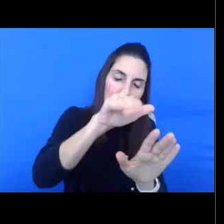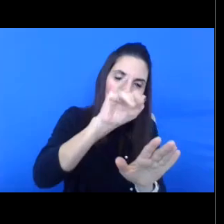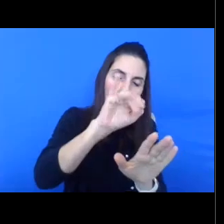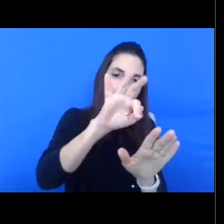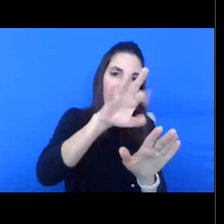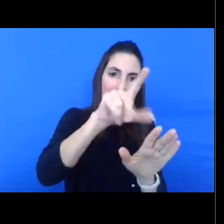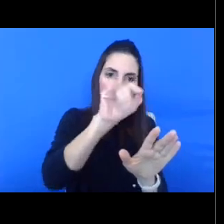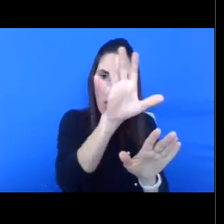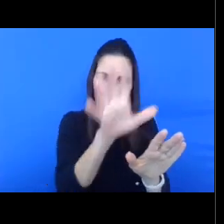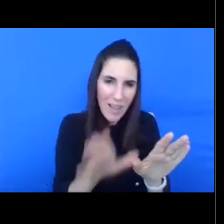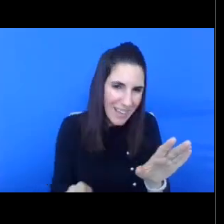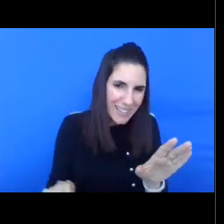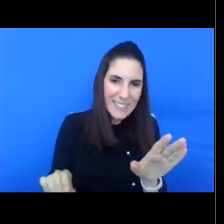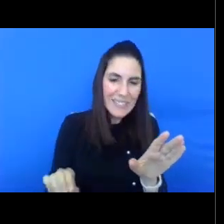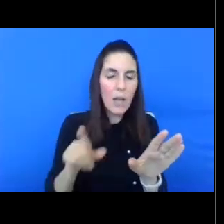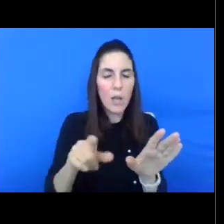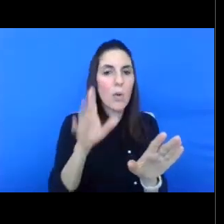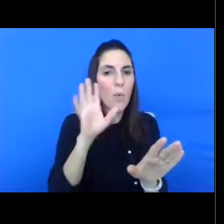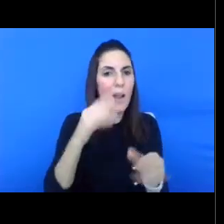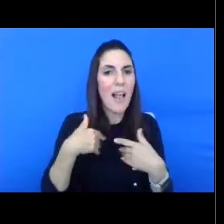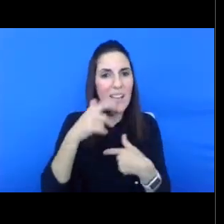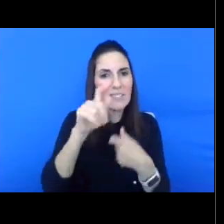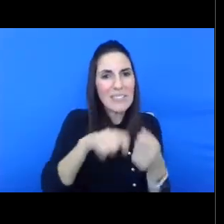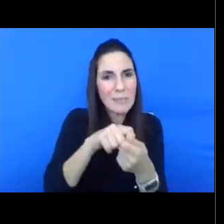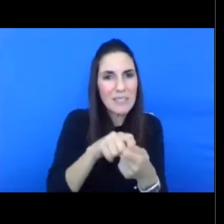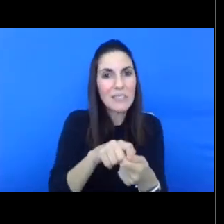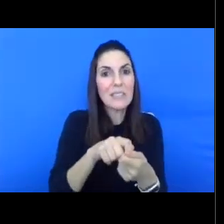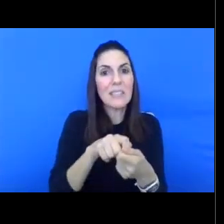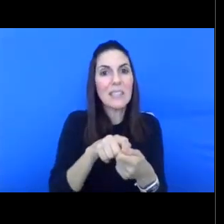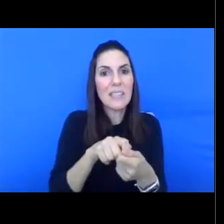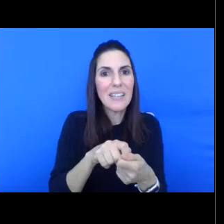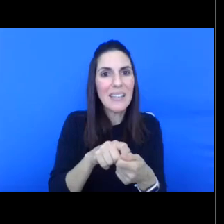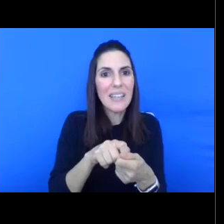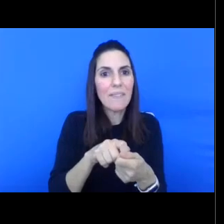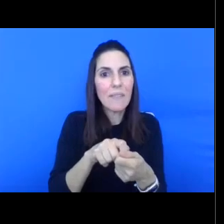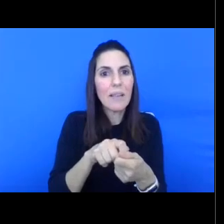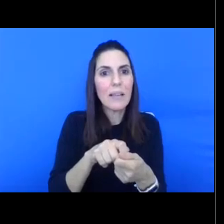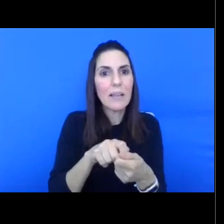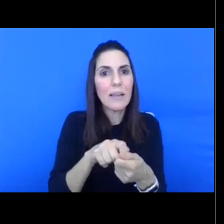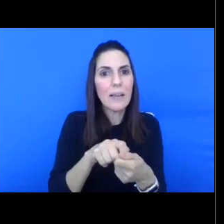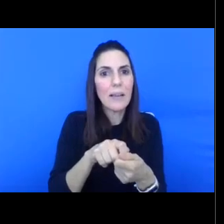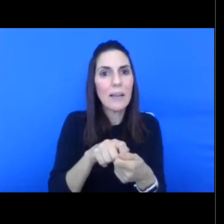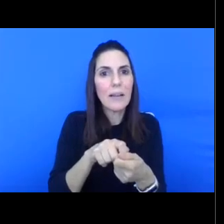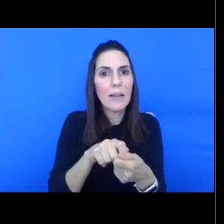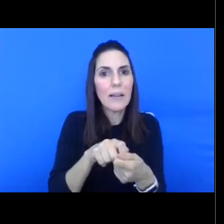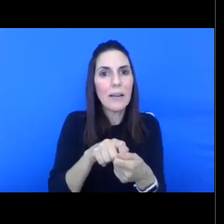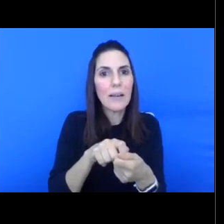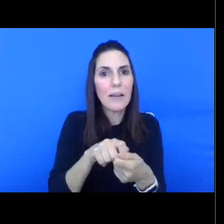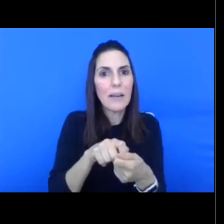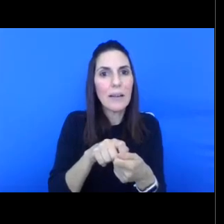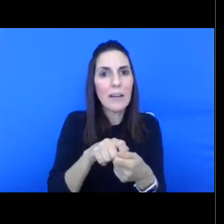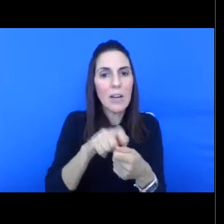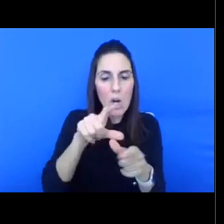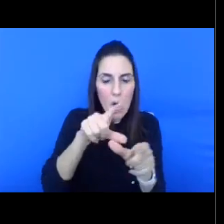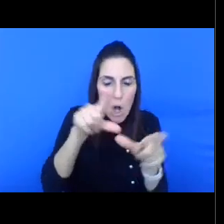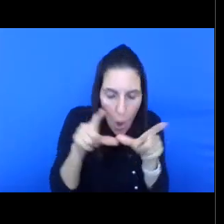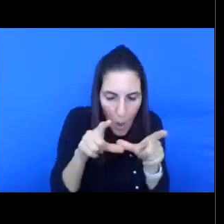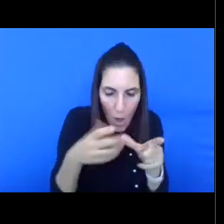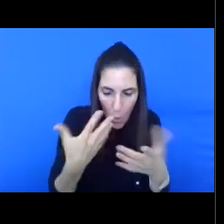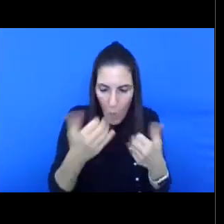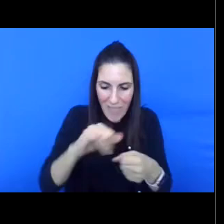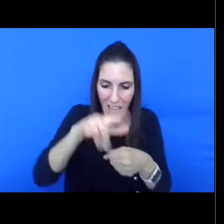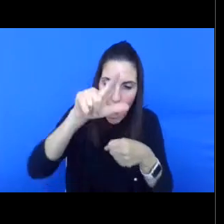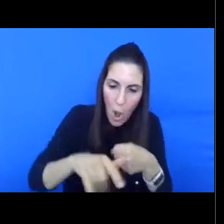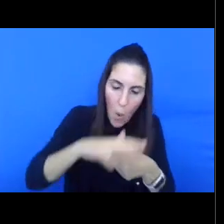Offshore, we actually have a specific, this is crazy to me, we have a specific location that we want this low pressure to be low